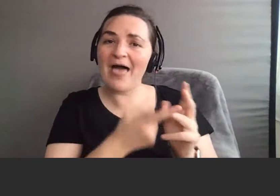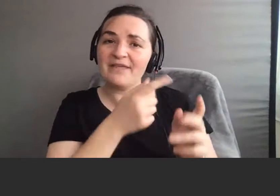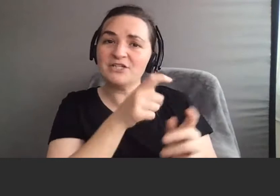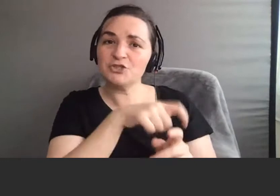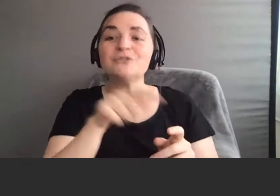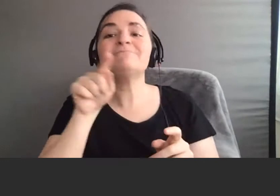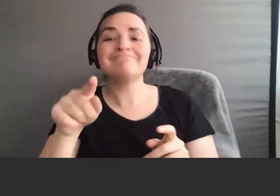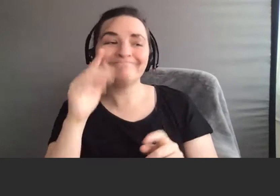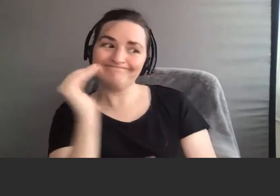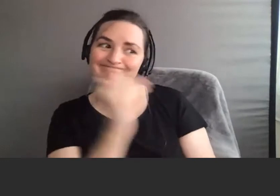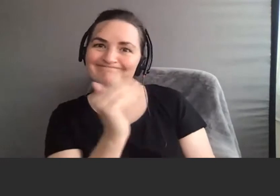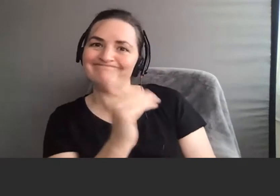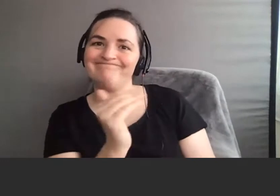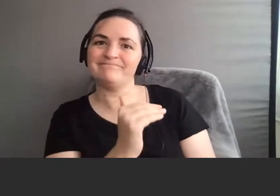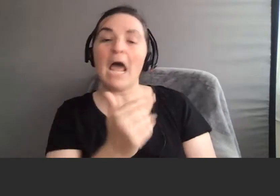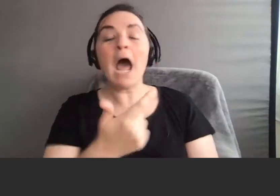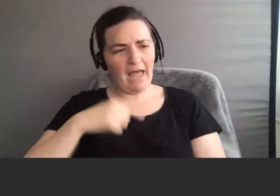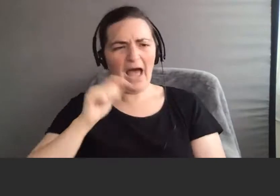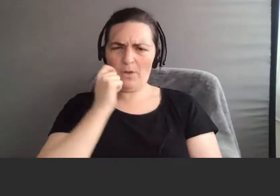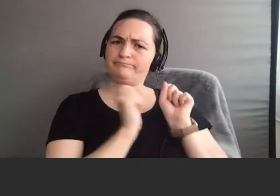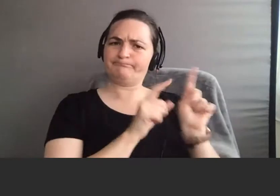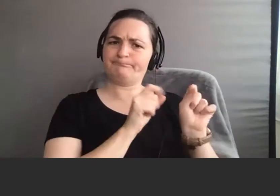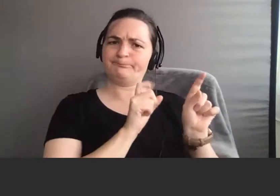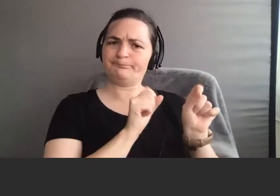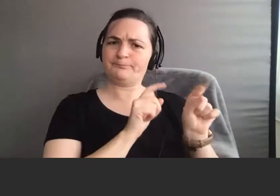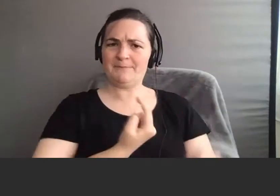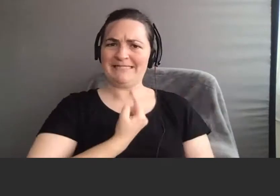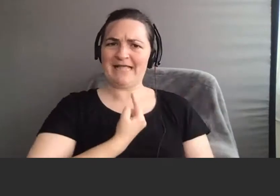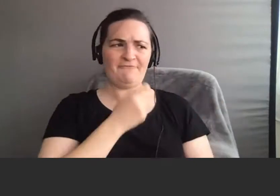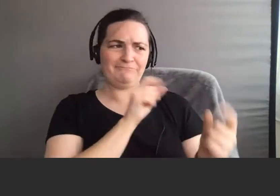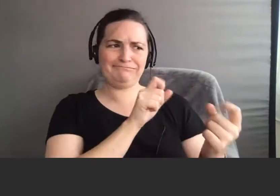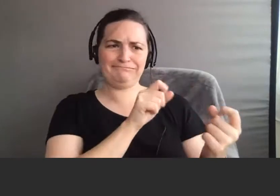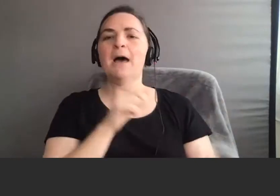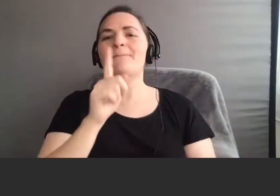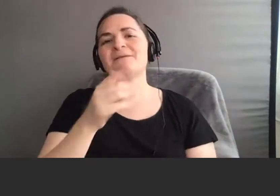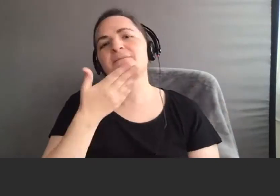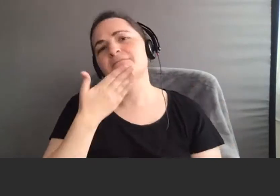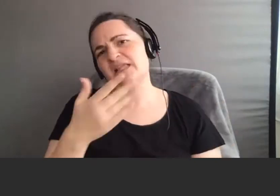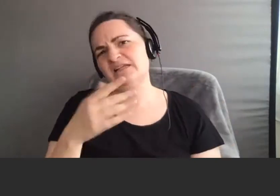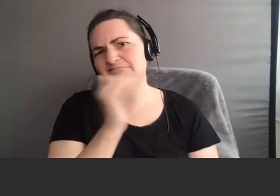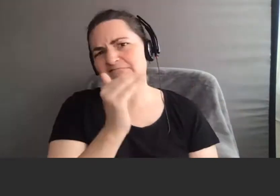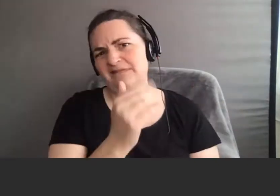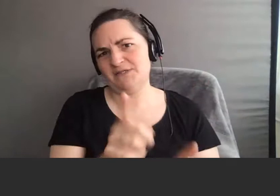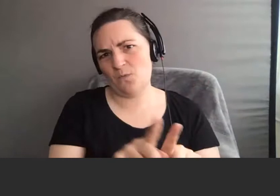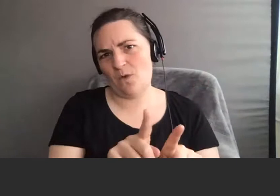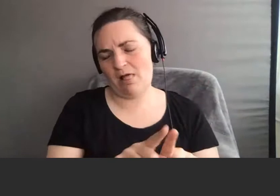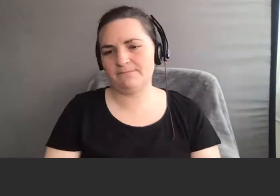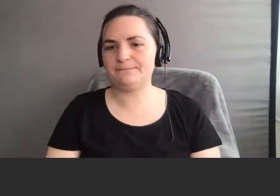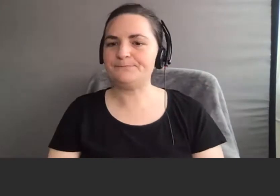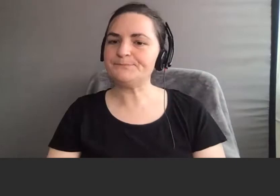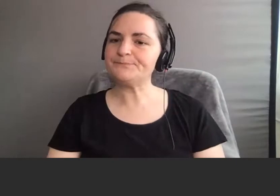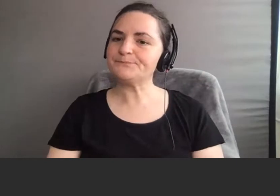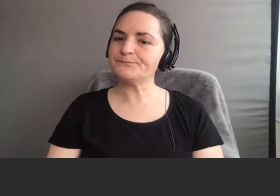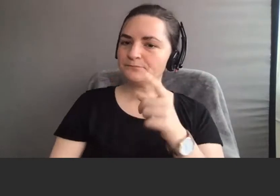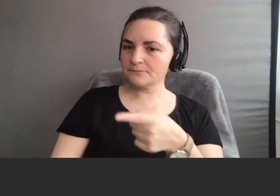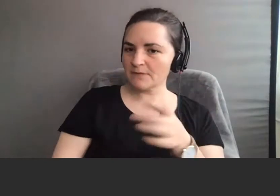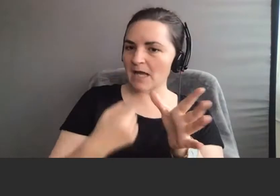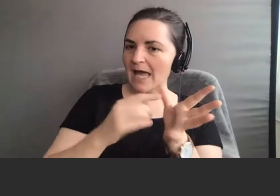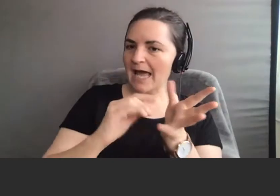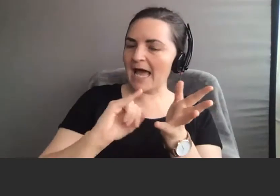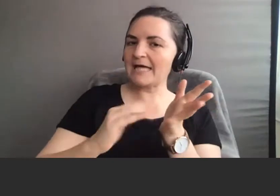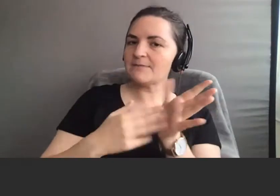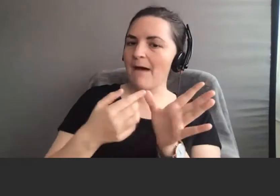they need to know that as well. Okay. Asma, very good question. So regardless of how you do on engagement tasks, if you complete all